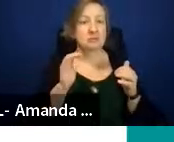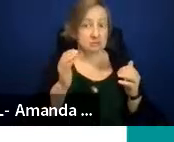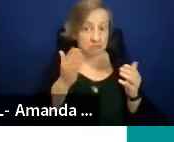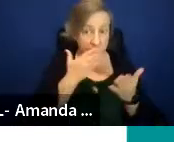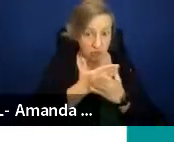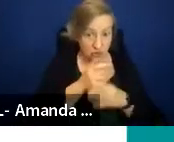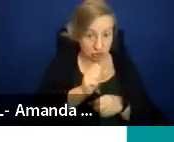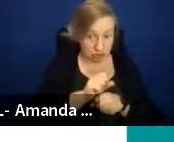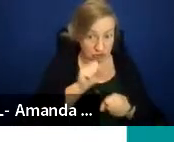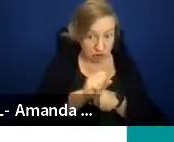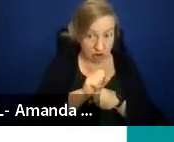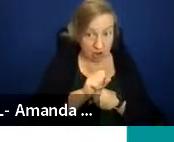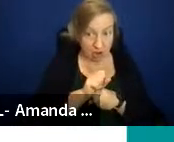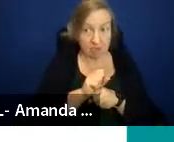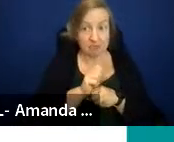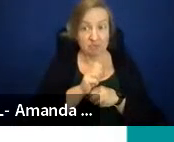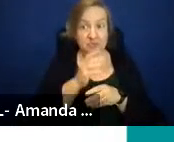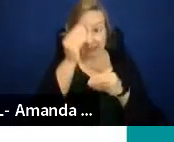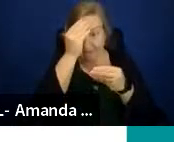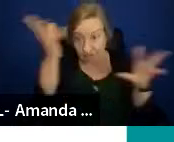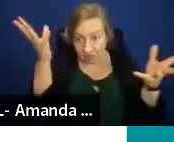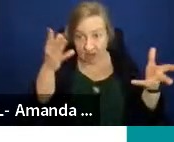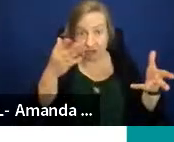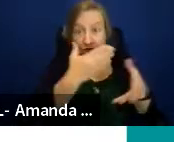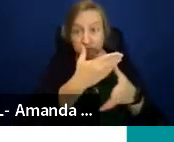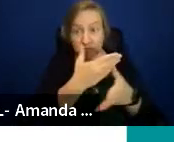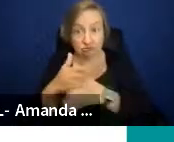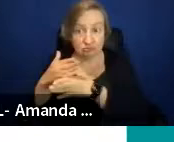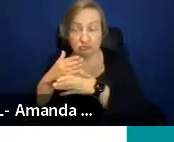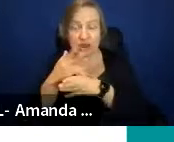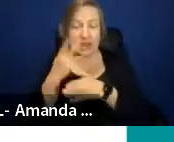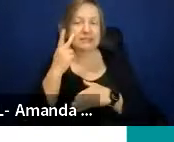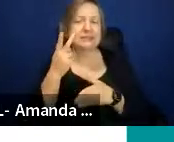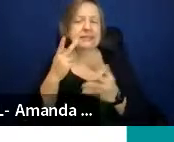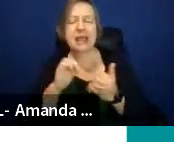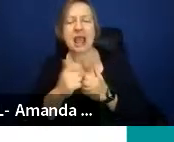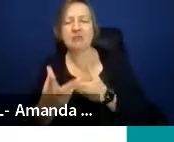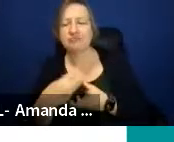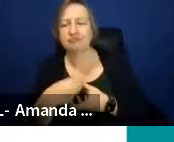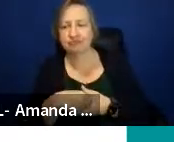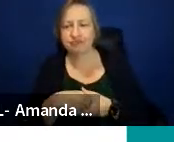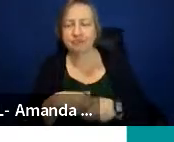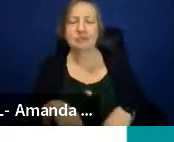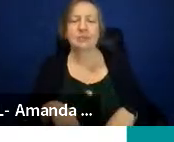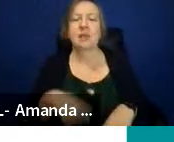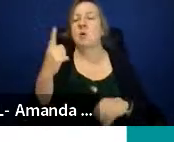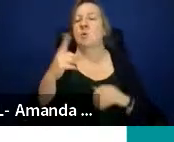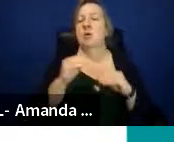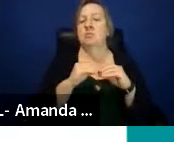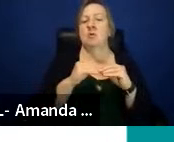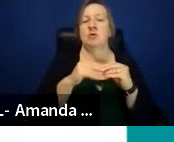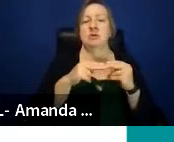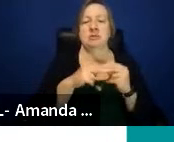we did getting information out and then kind of seeing that engagement. I have one more